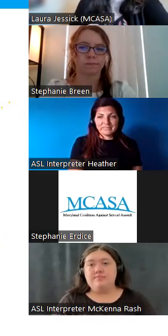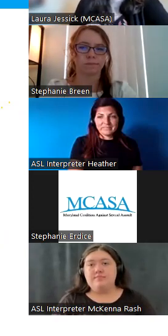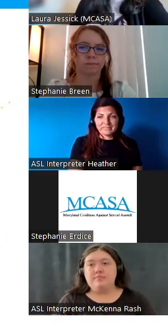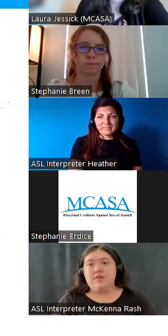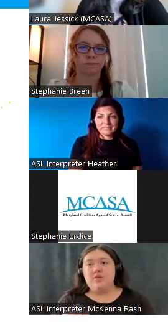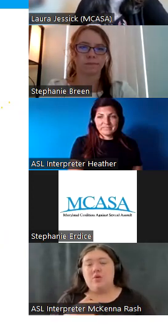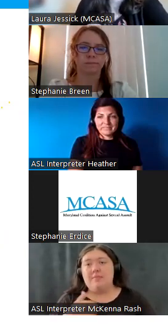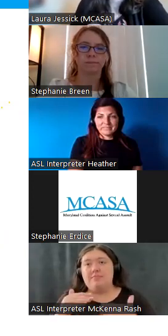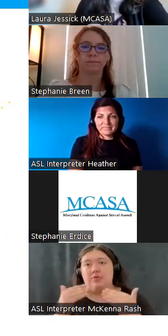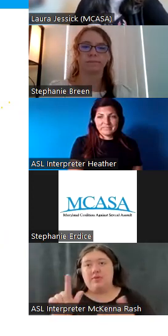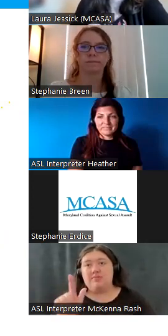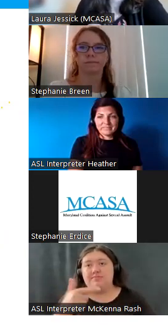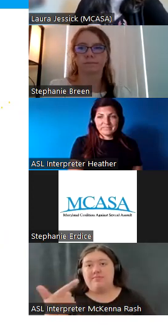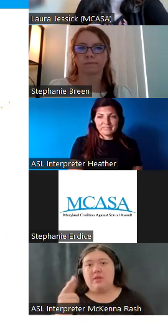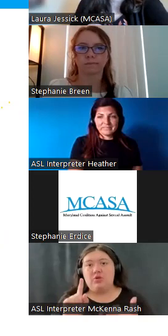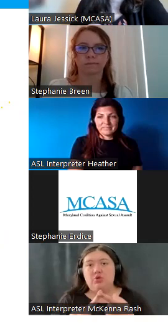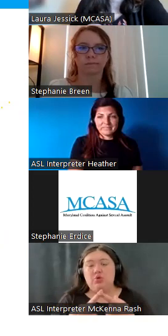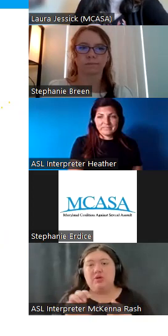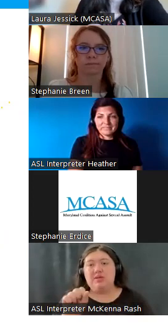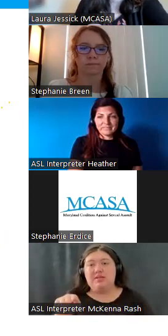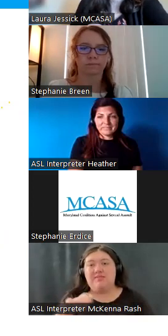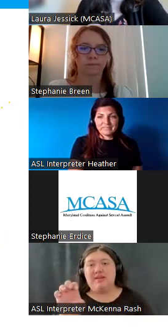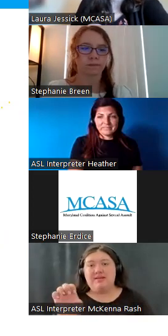So I'm going to go ahead and hand it over to.